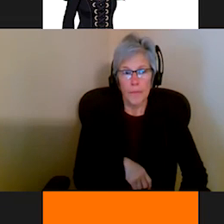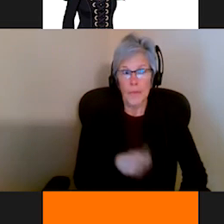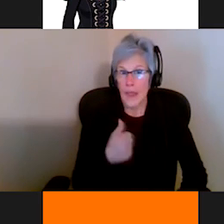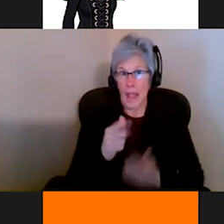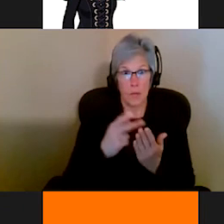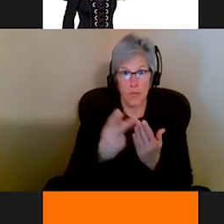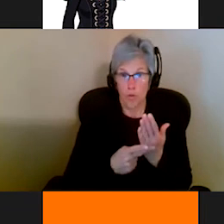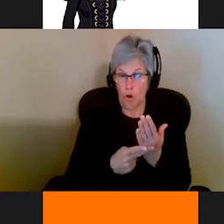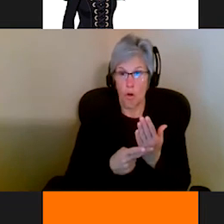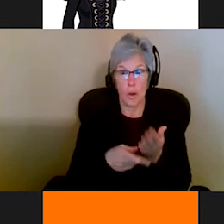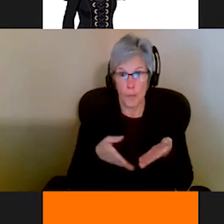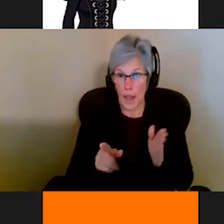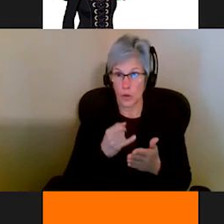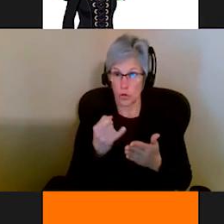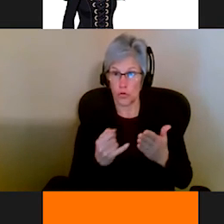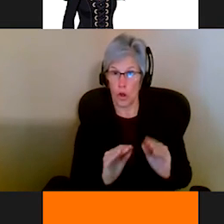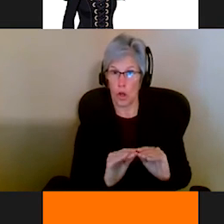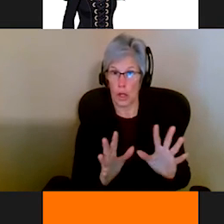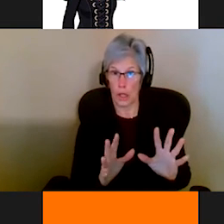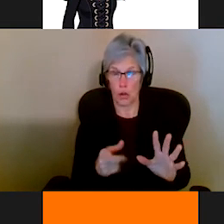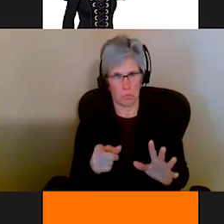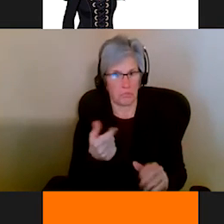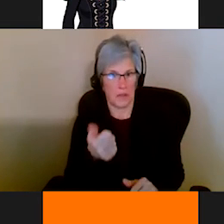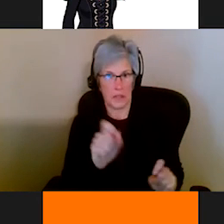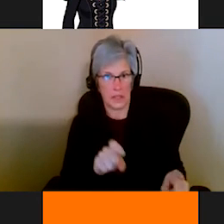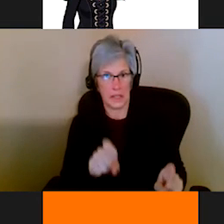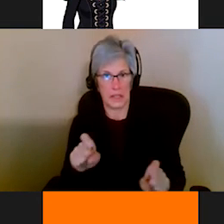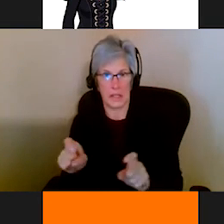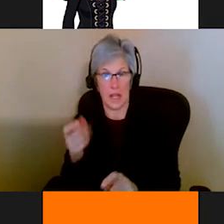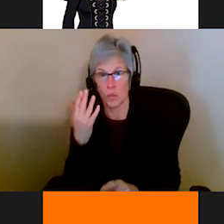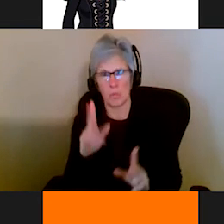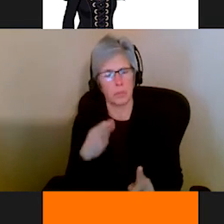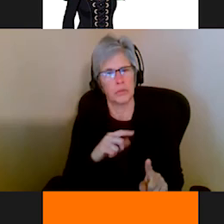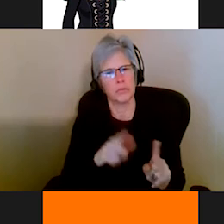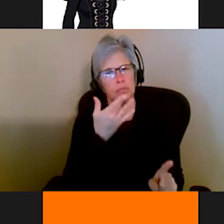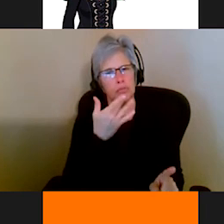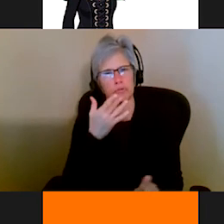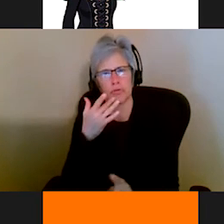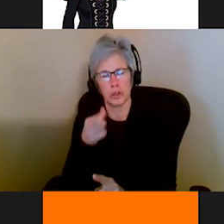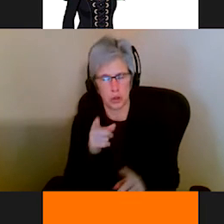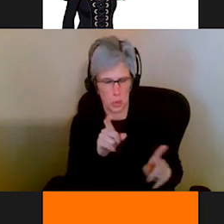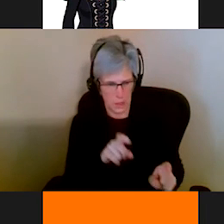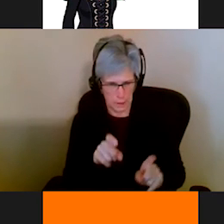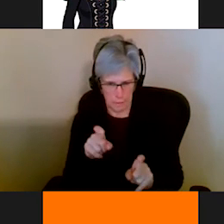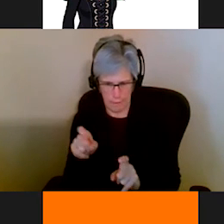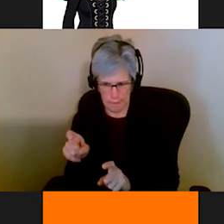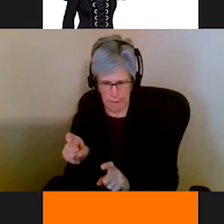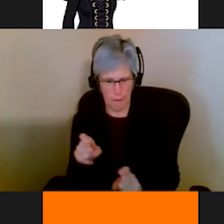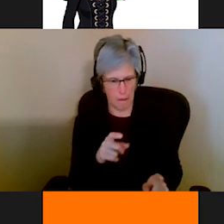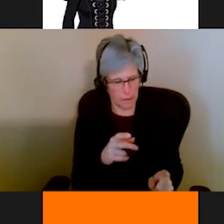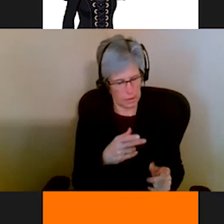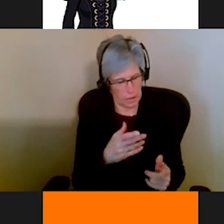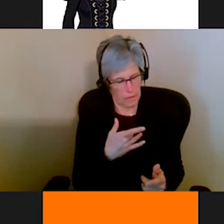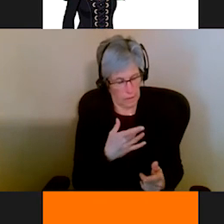can test, everybody's not the same. Everybody's taste is not the same. You can test it out and see if you can actually draw